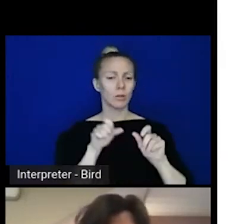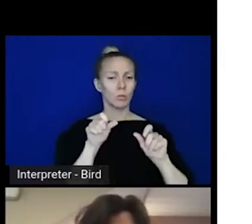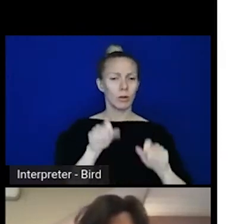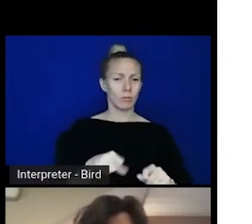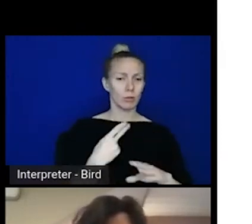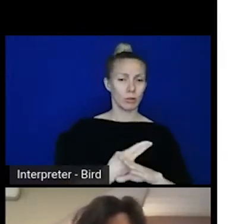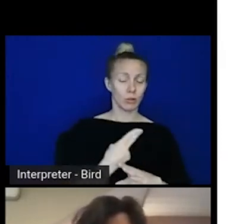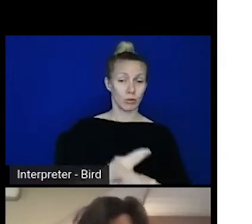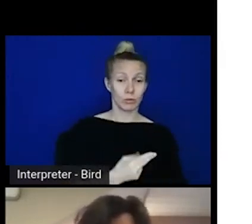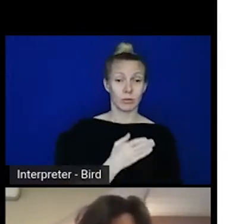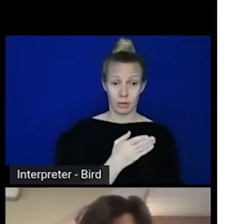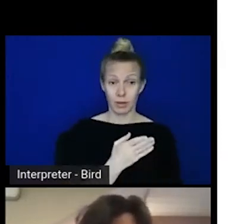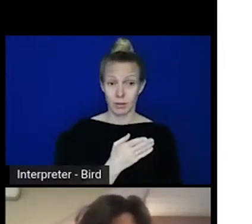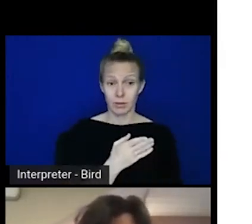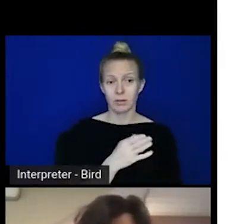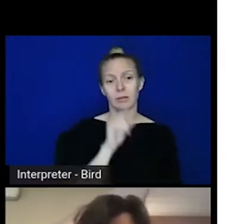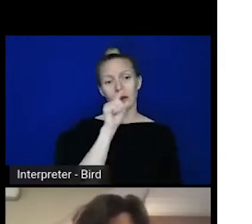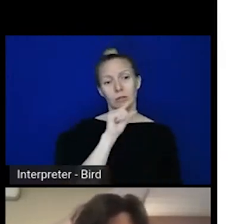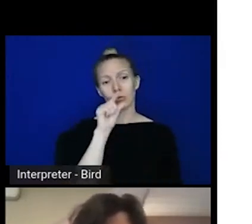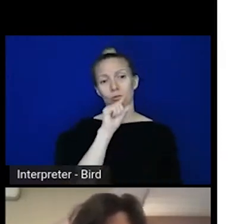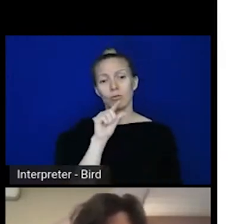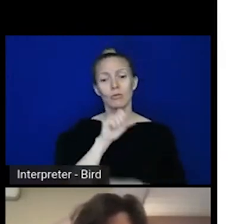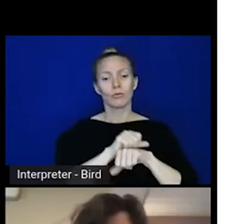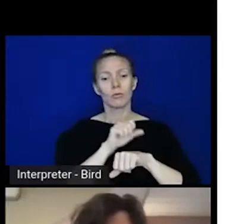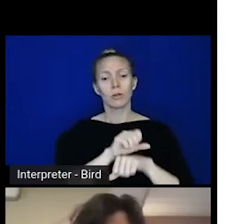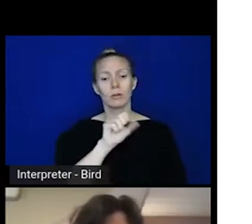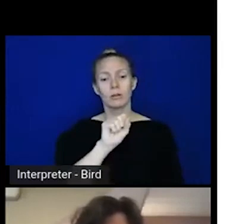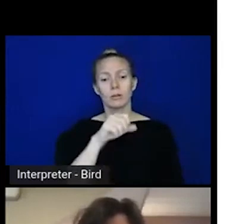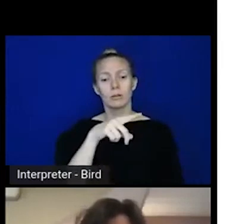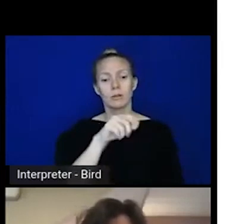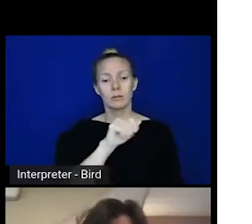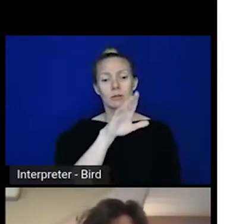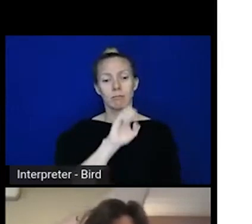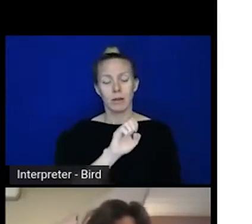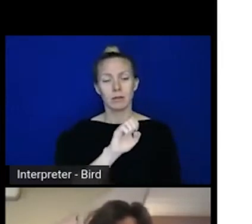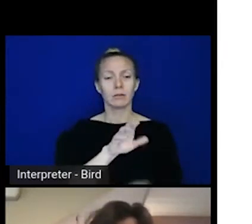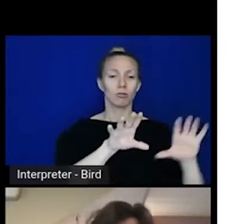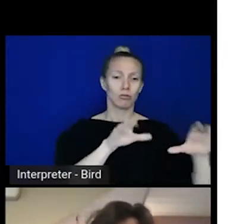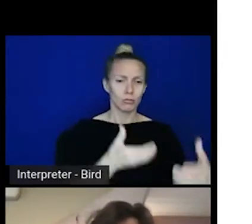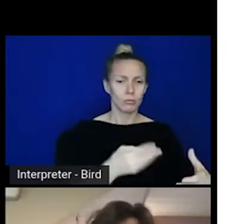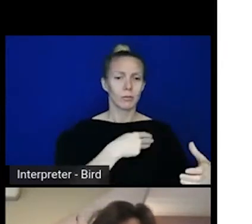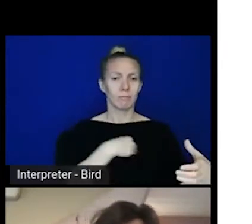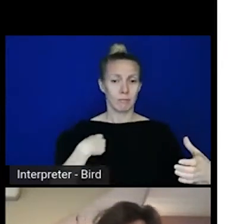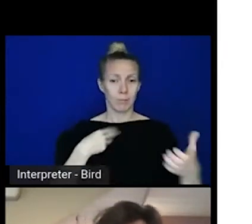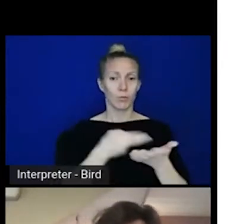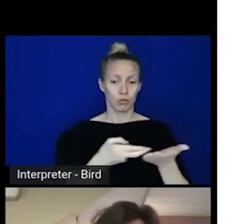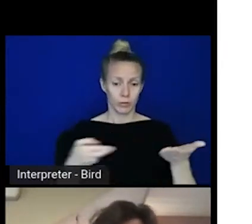the Google Workspace group member resource to add all of the new members